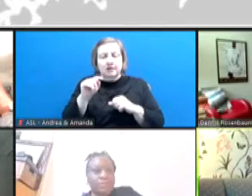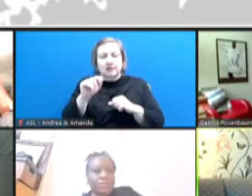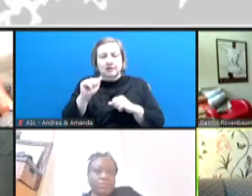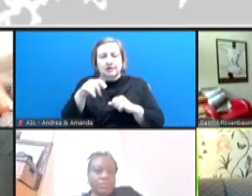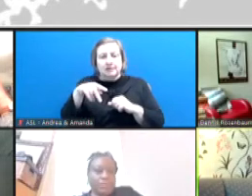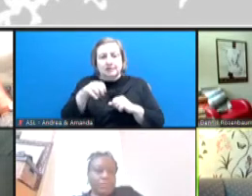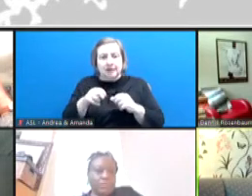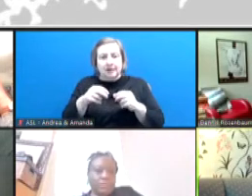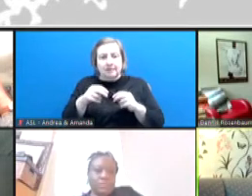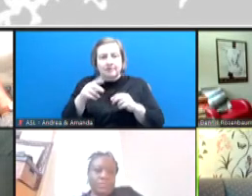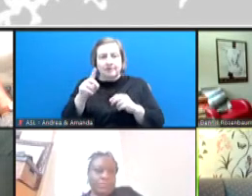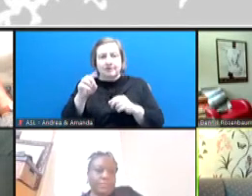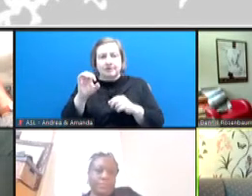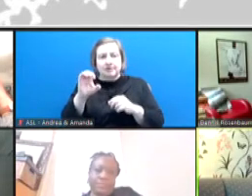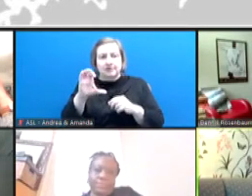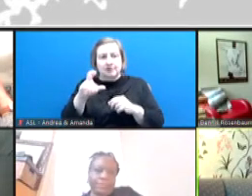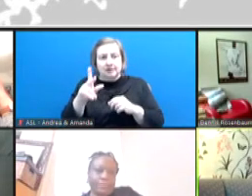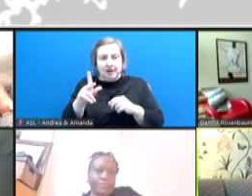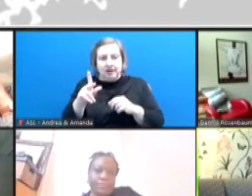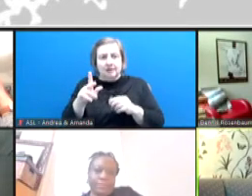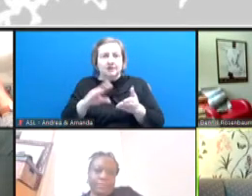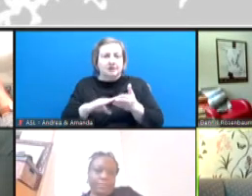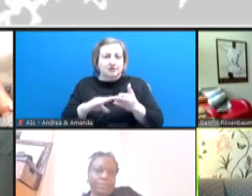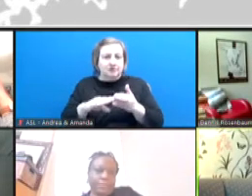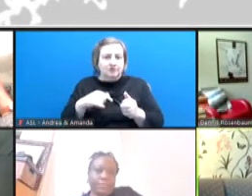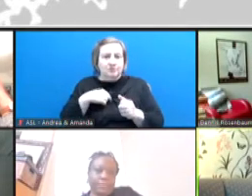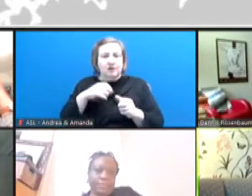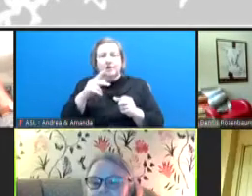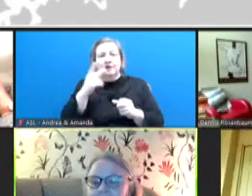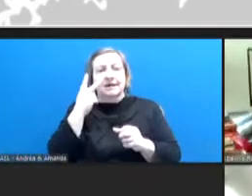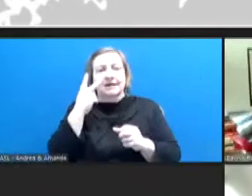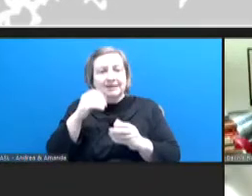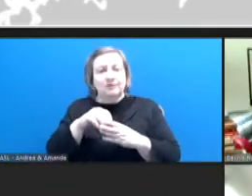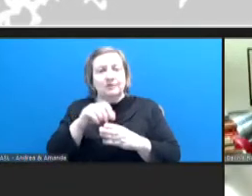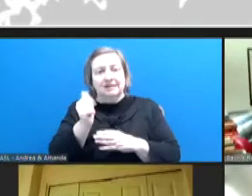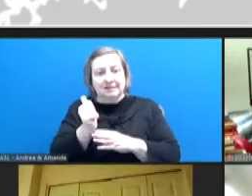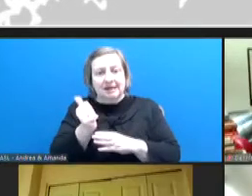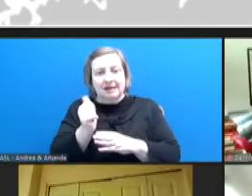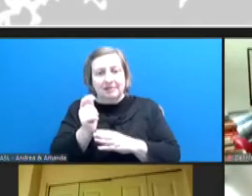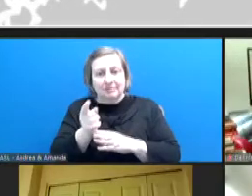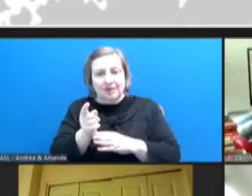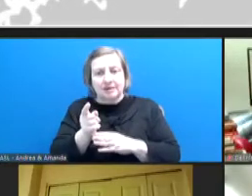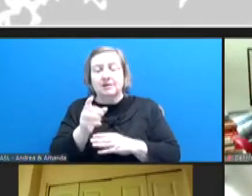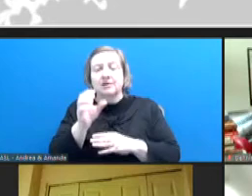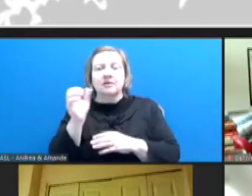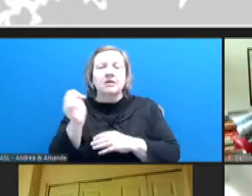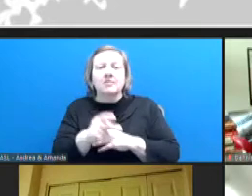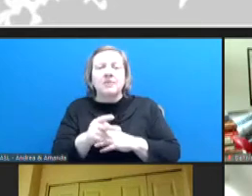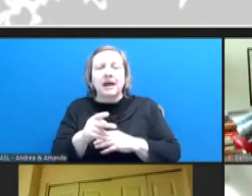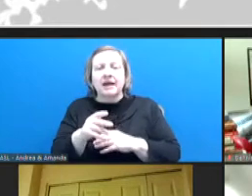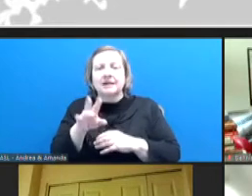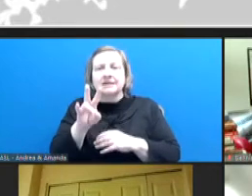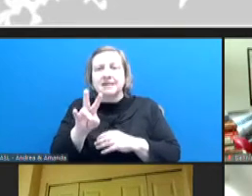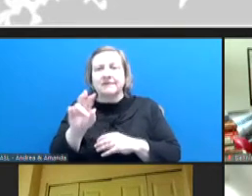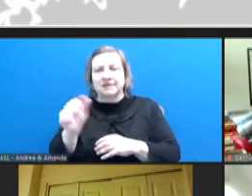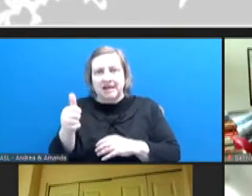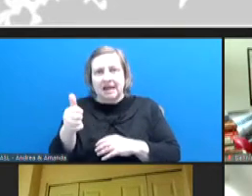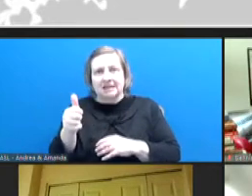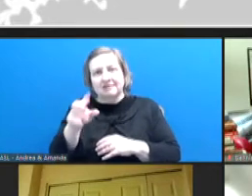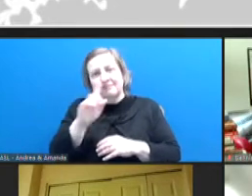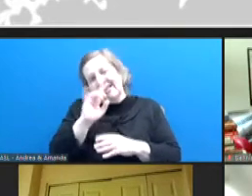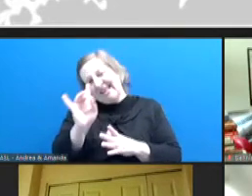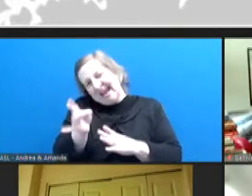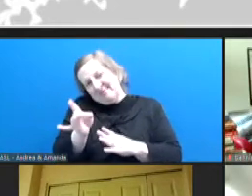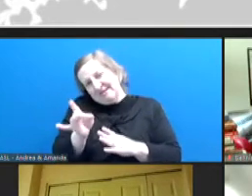the tape deck, excuse me. Okay, see you in 10. That means, let's be back at 7:10. So it's really